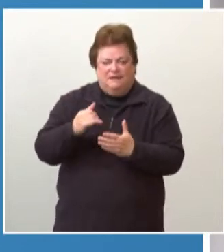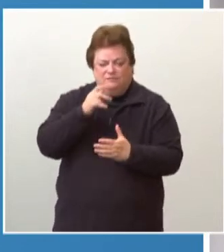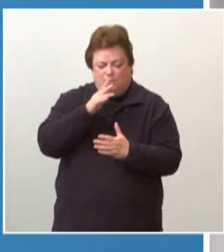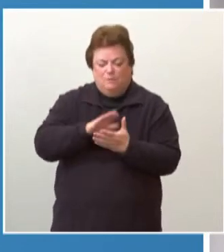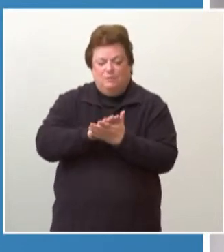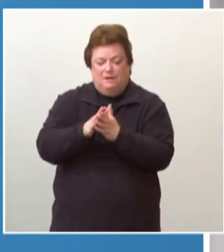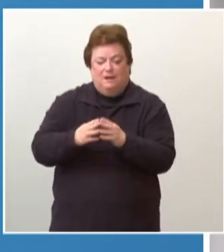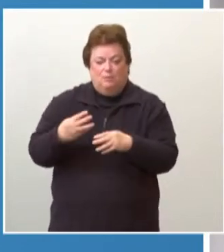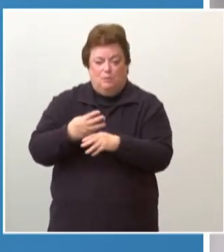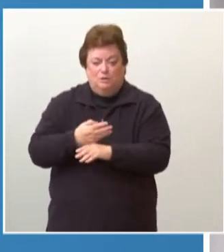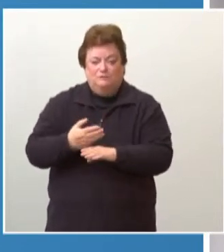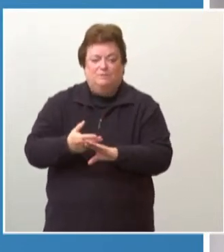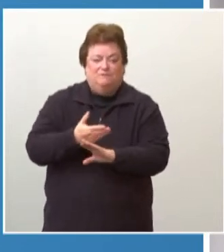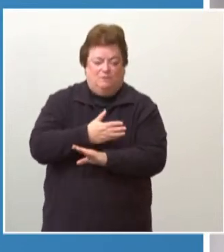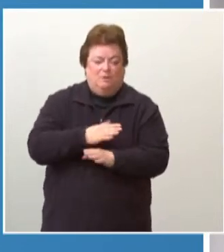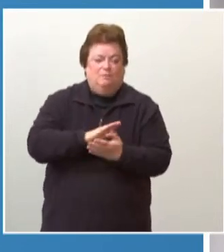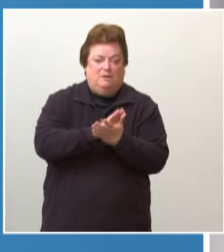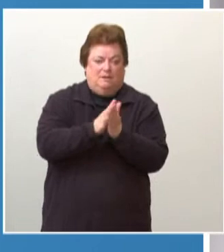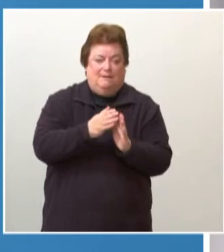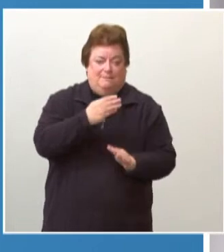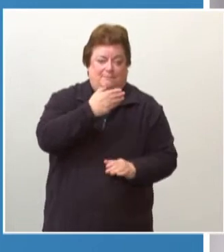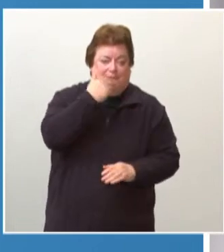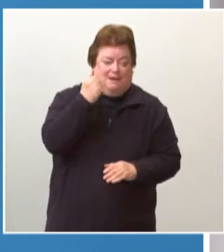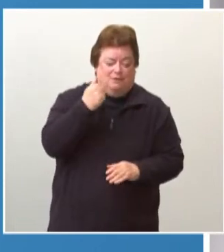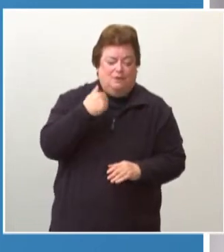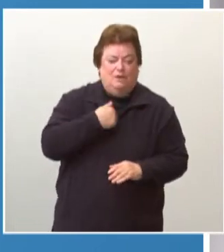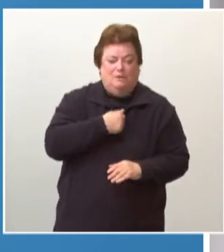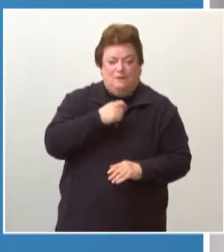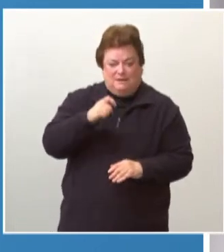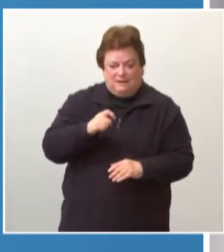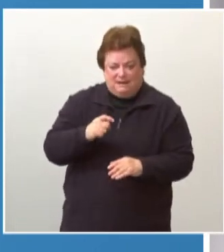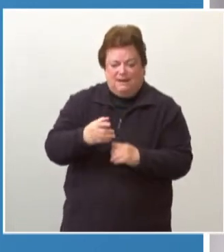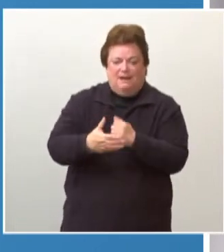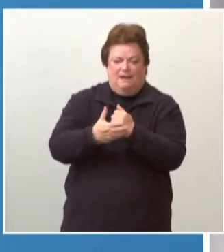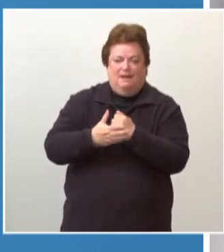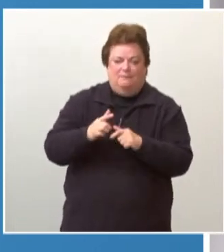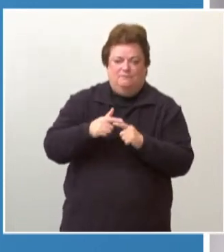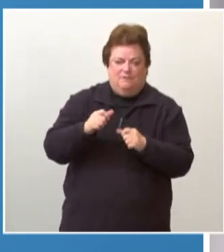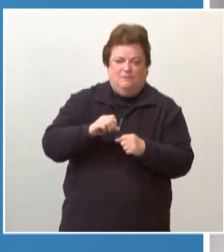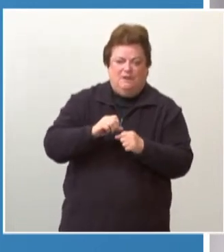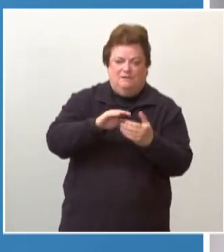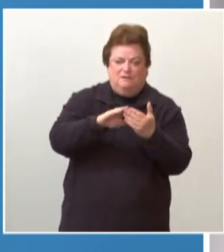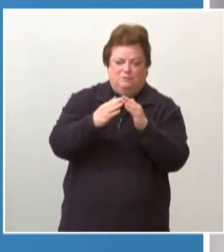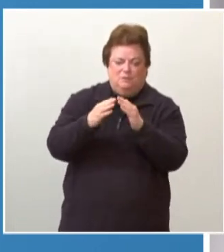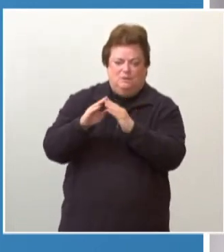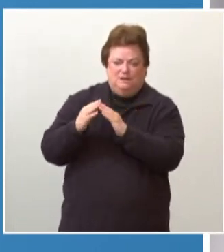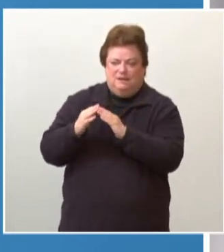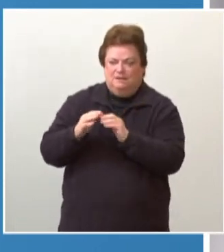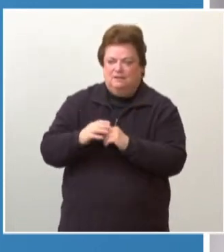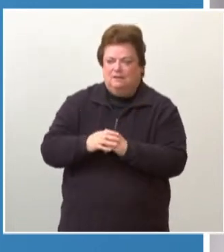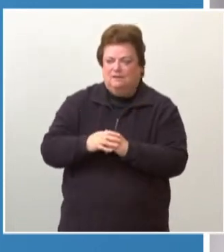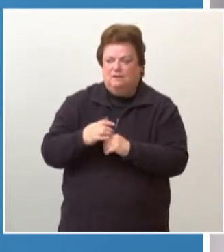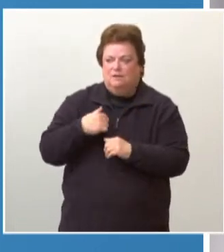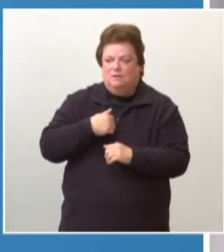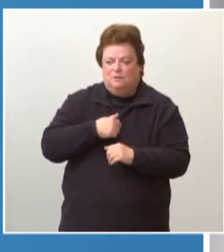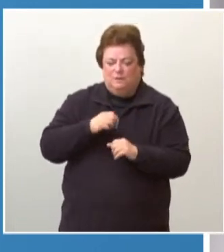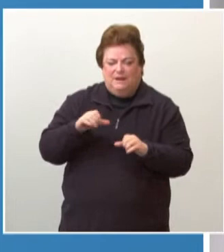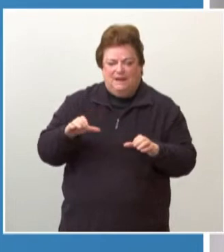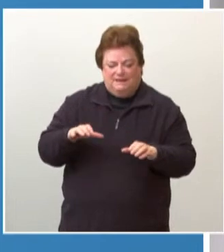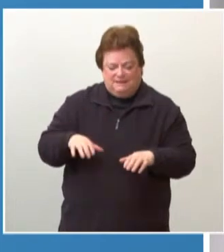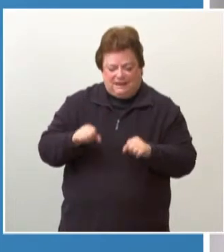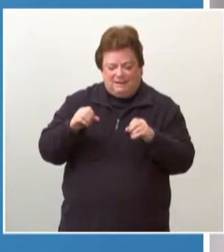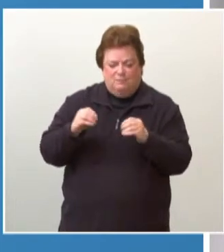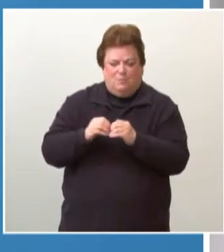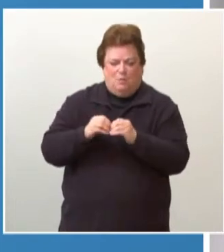local situation requires an urgent community response. Fortunately, we can all take personal preventative measures